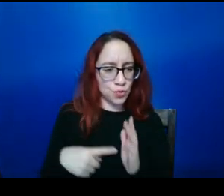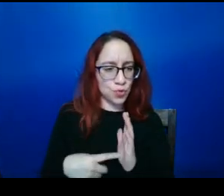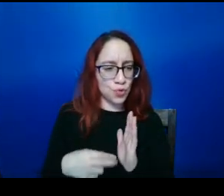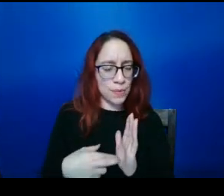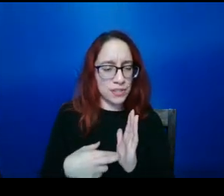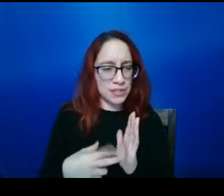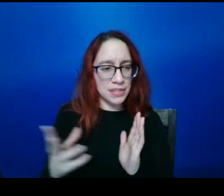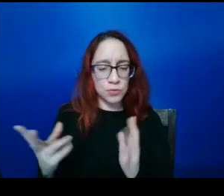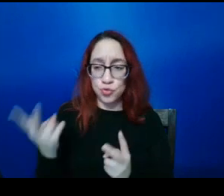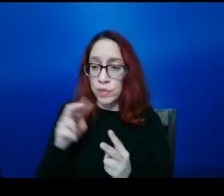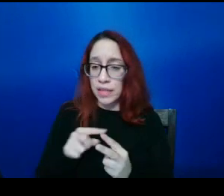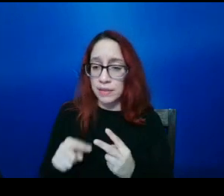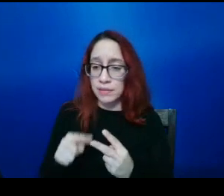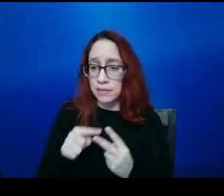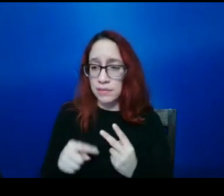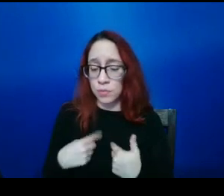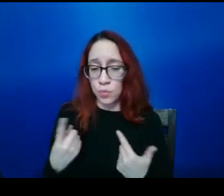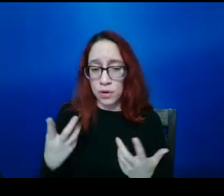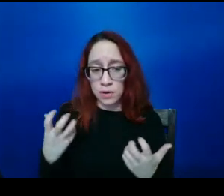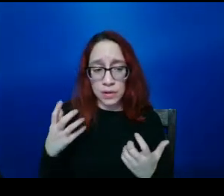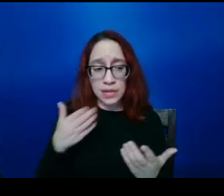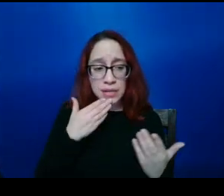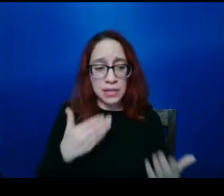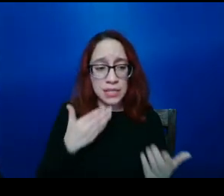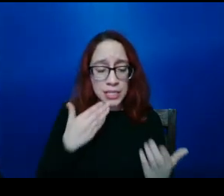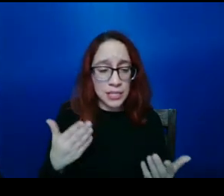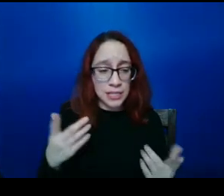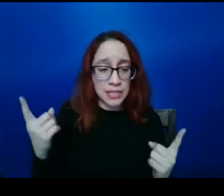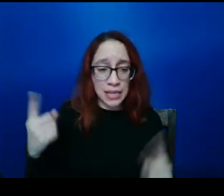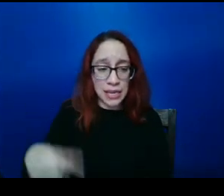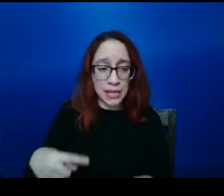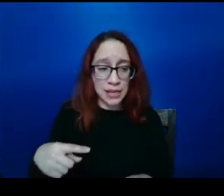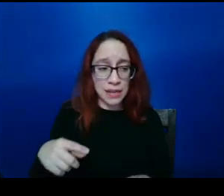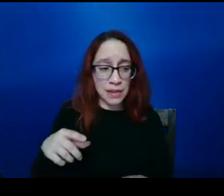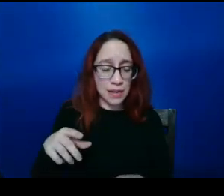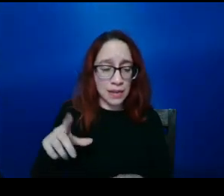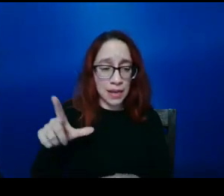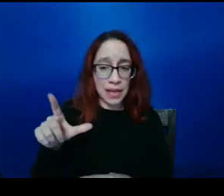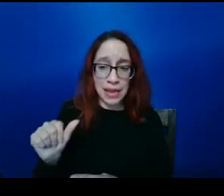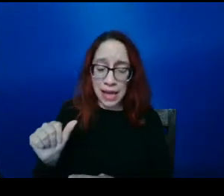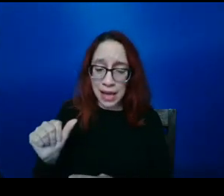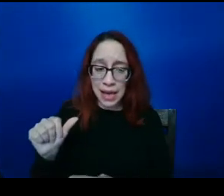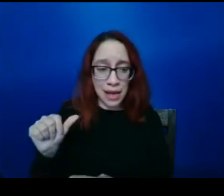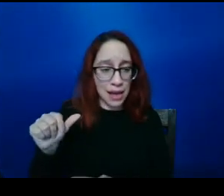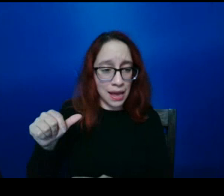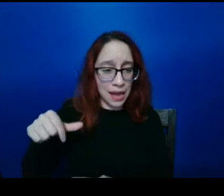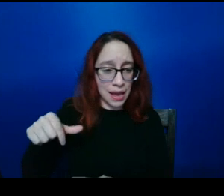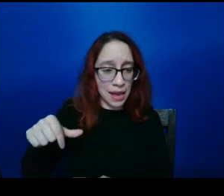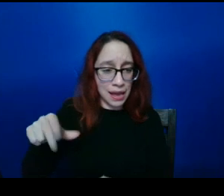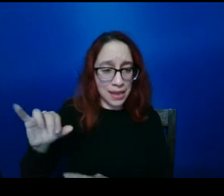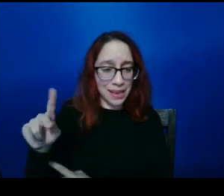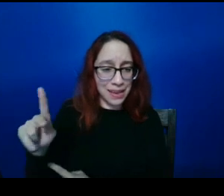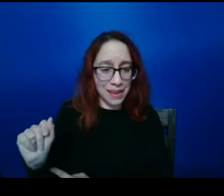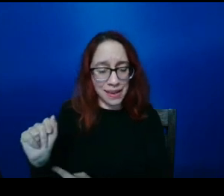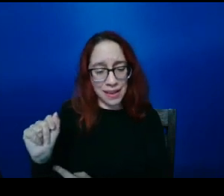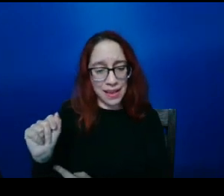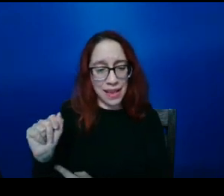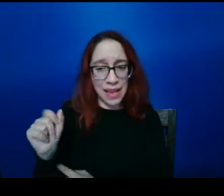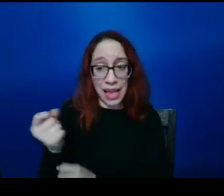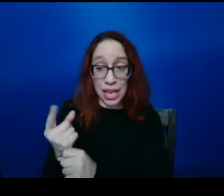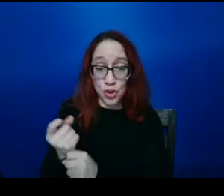things, that's all. One is I'd like to thank all of you guys that came to the Inca holiday party, annual fundraiser.